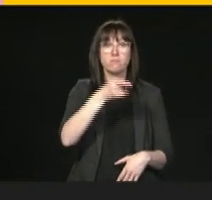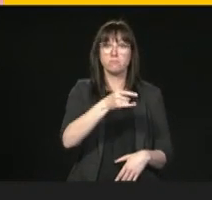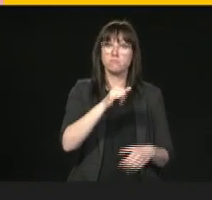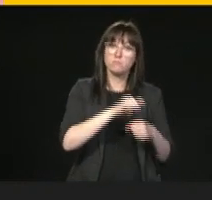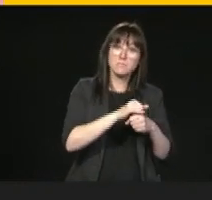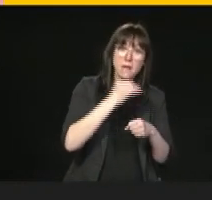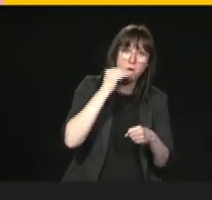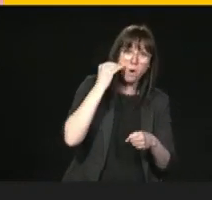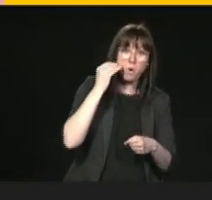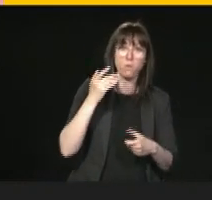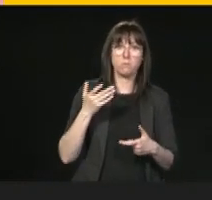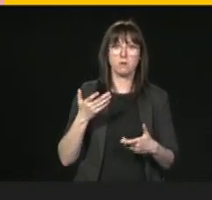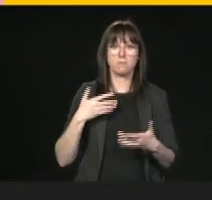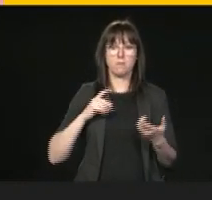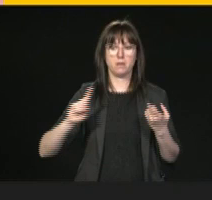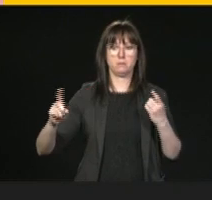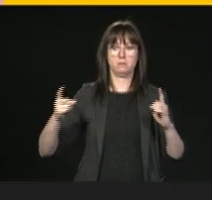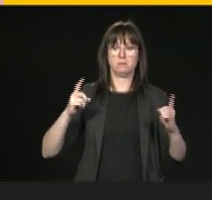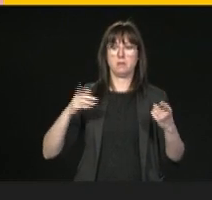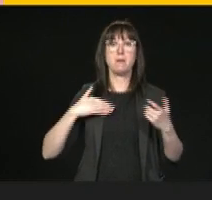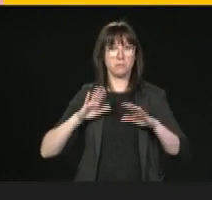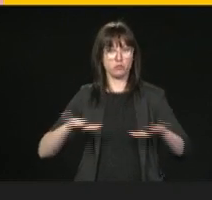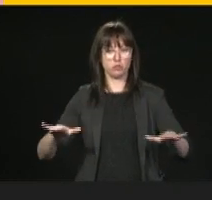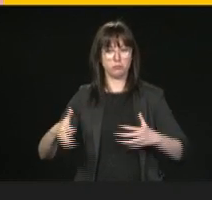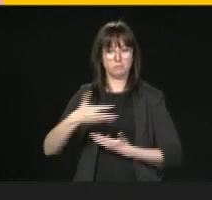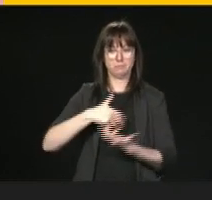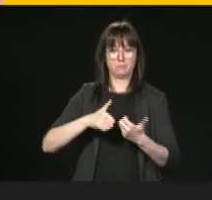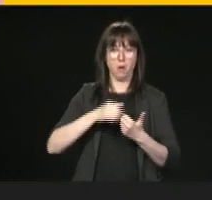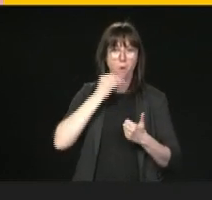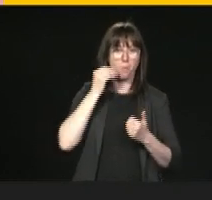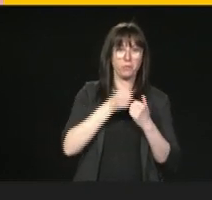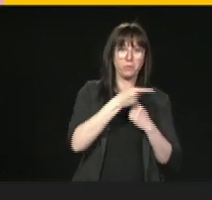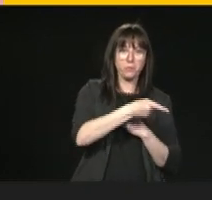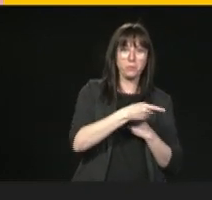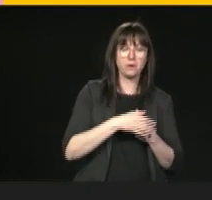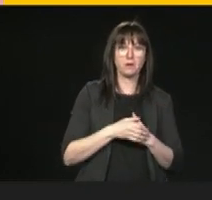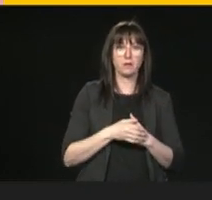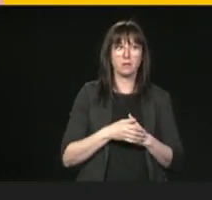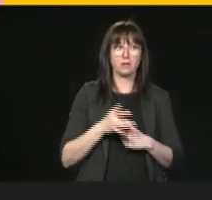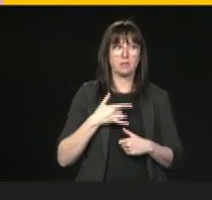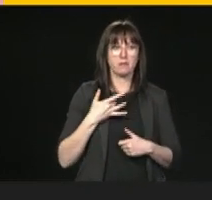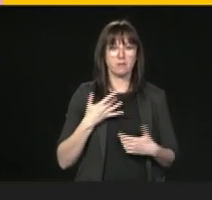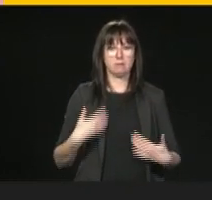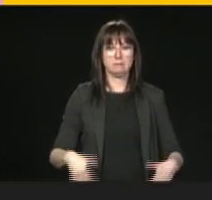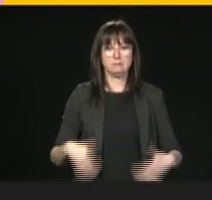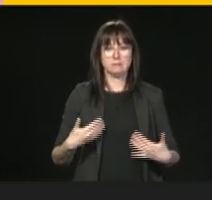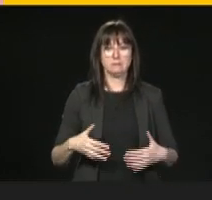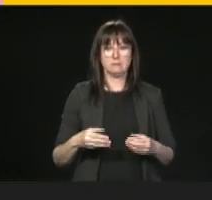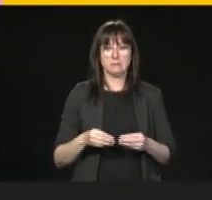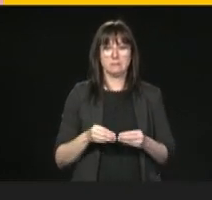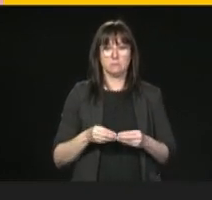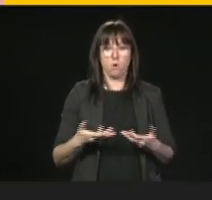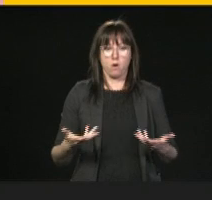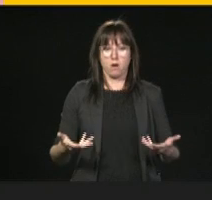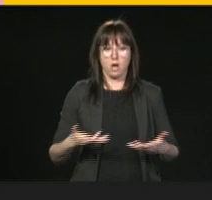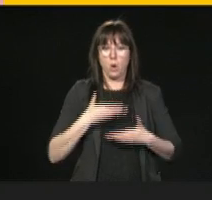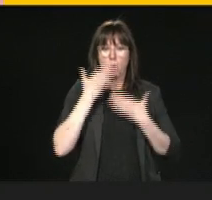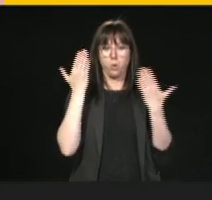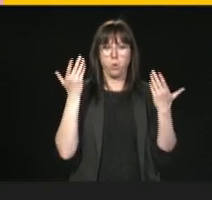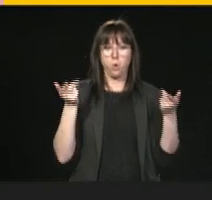home with you, you can feel even more powerless. And that is not how we should be